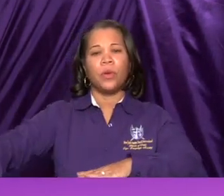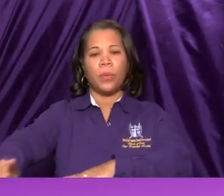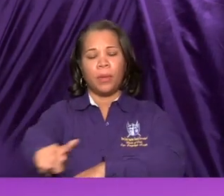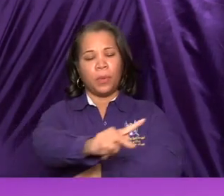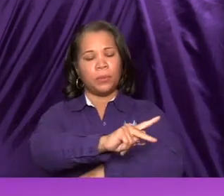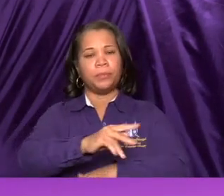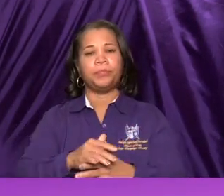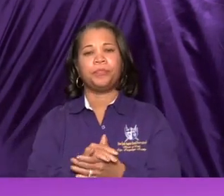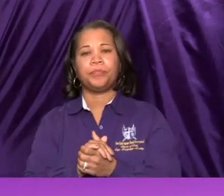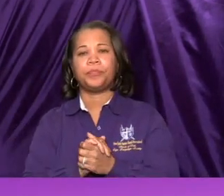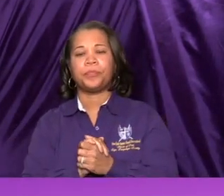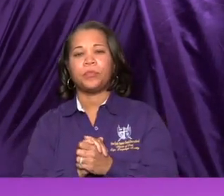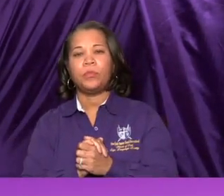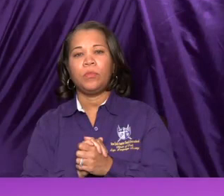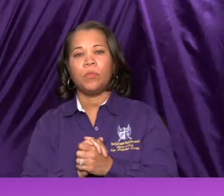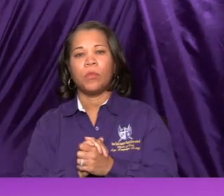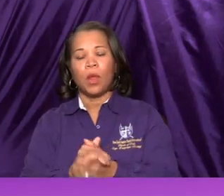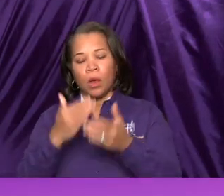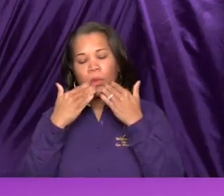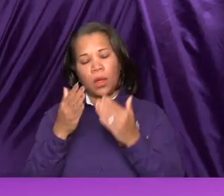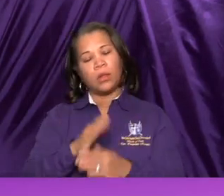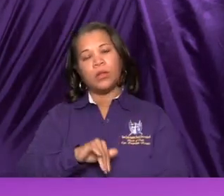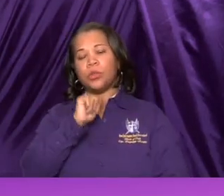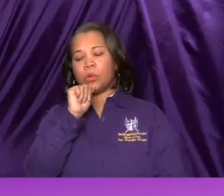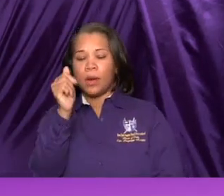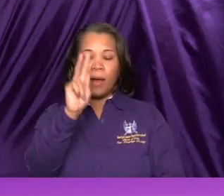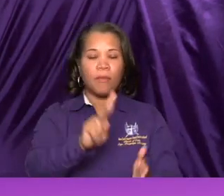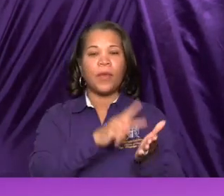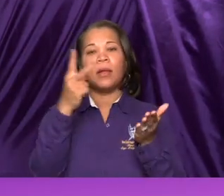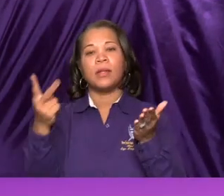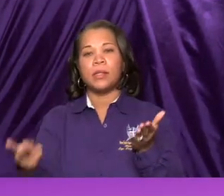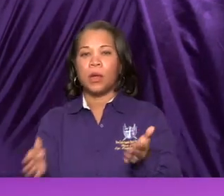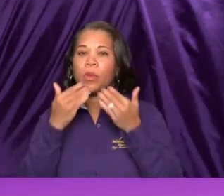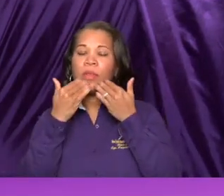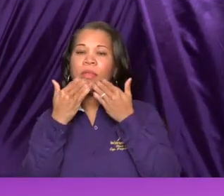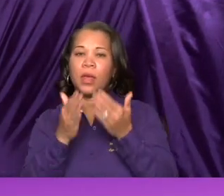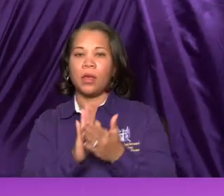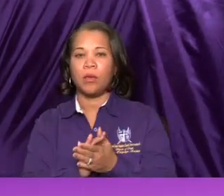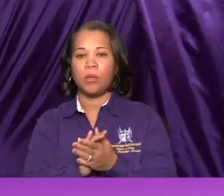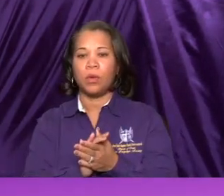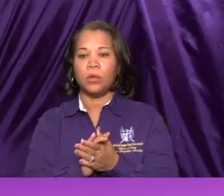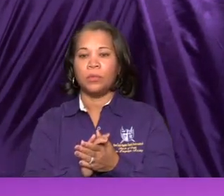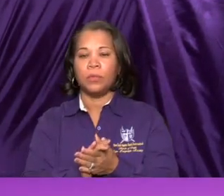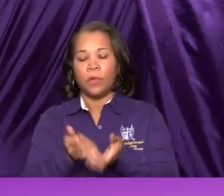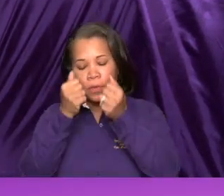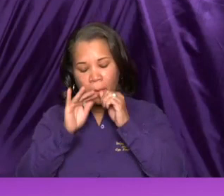We thank you, oh God, that you will not fail us. So we thank you for provisions for your people.